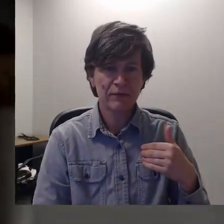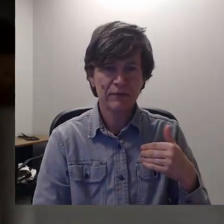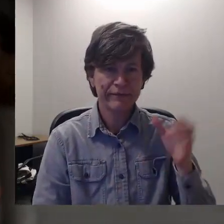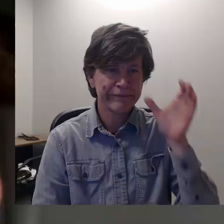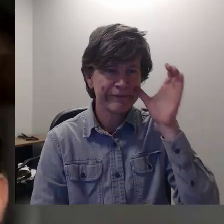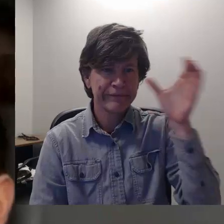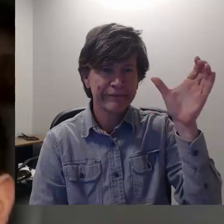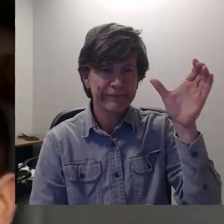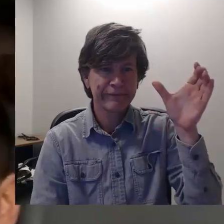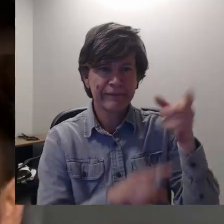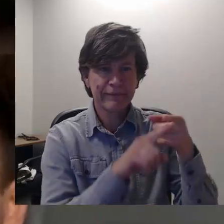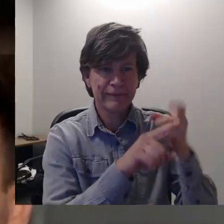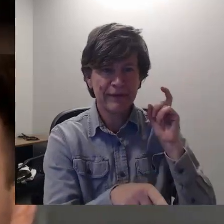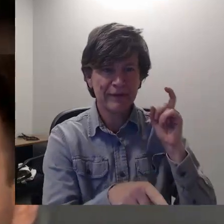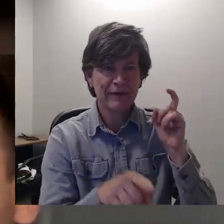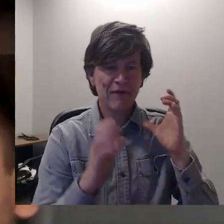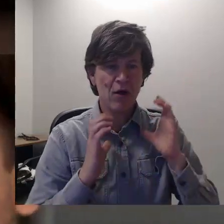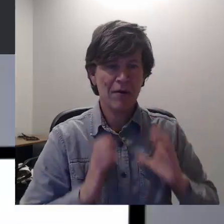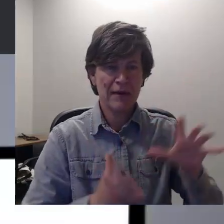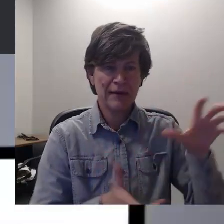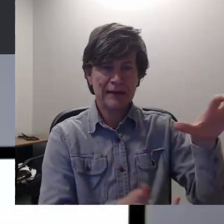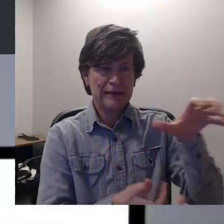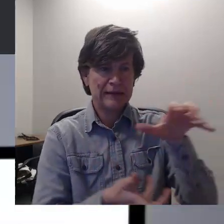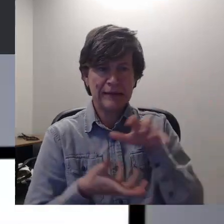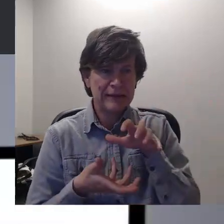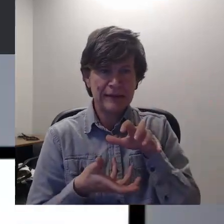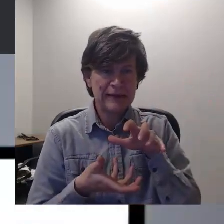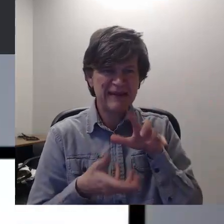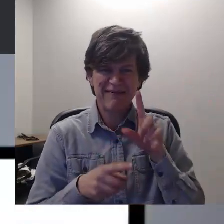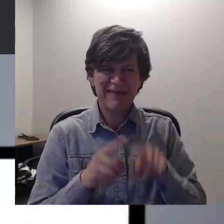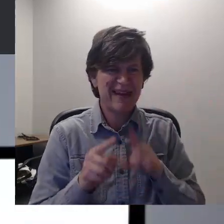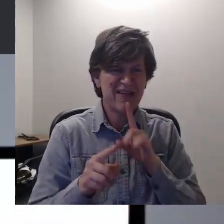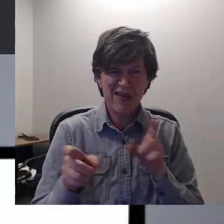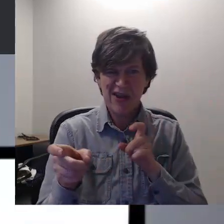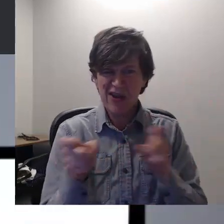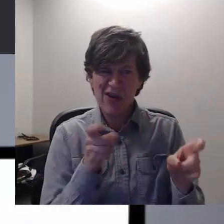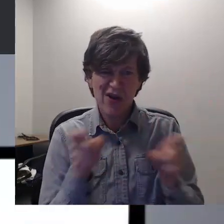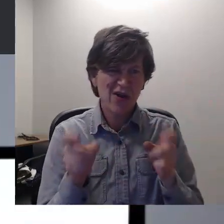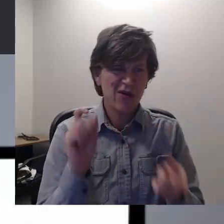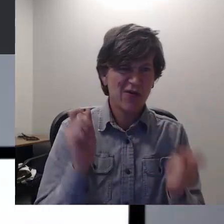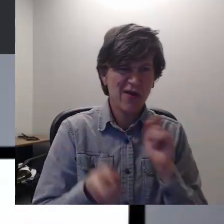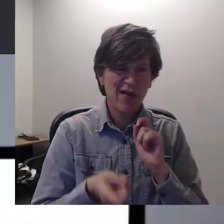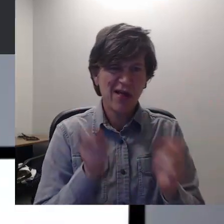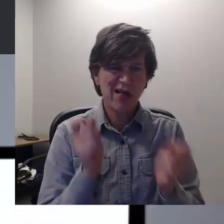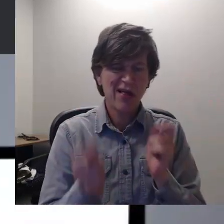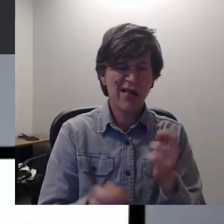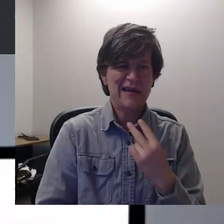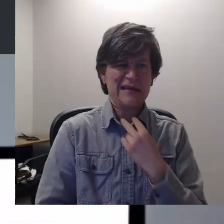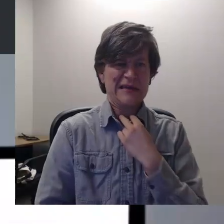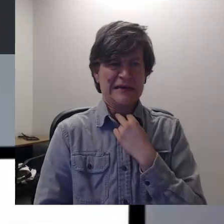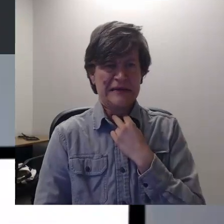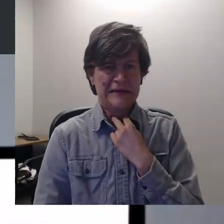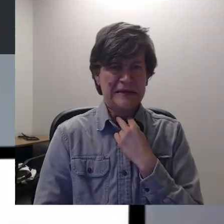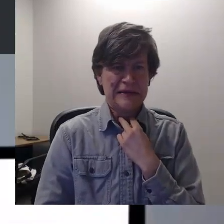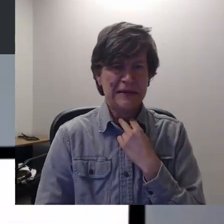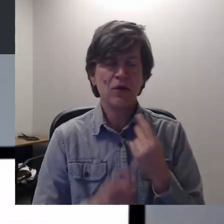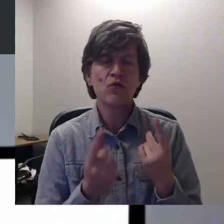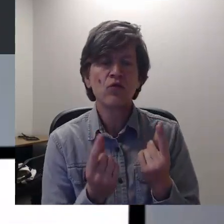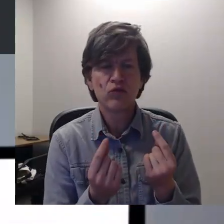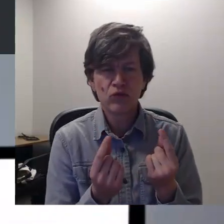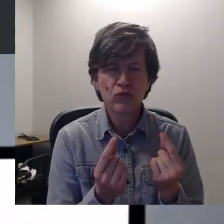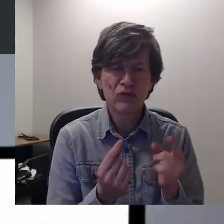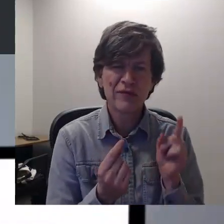content. So sometimes you'll find that you can't apply it effectively, or you have to temporarily break the rules, or you have to divide